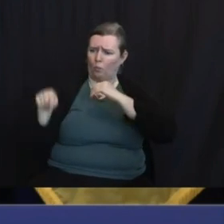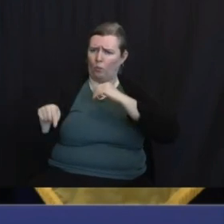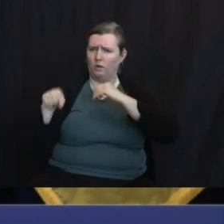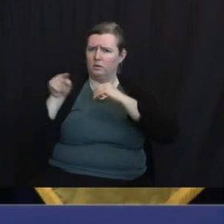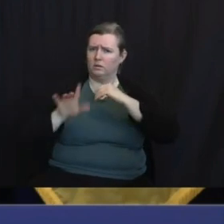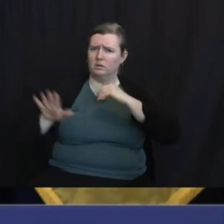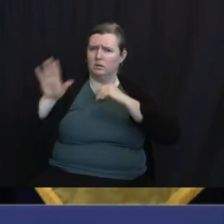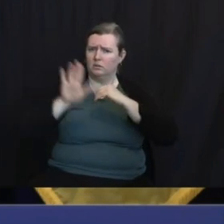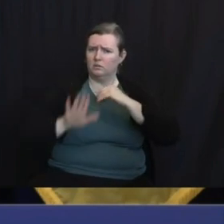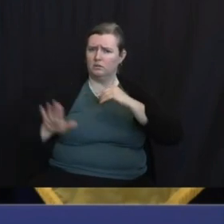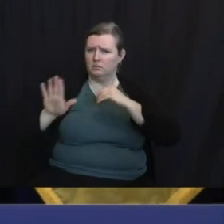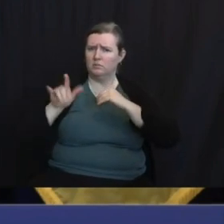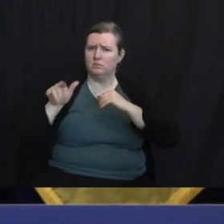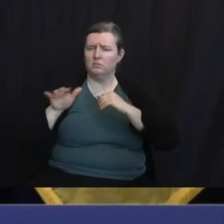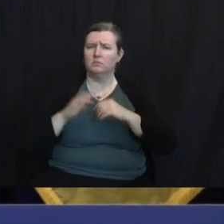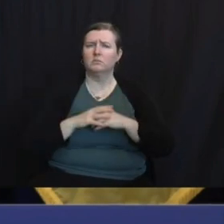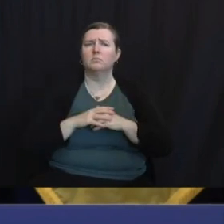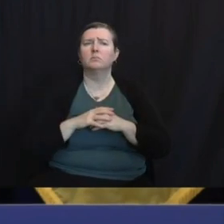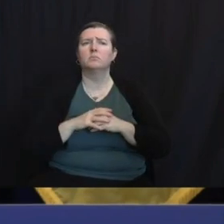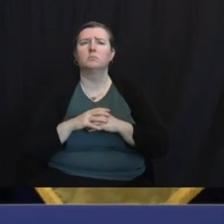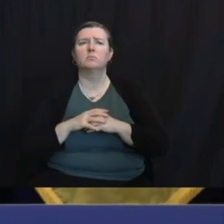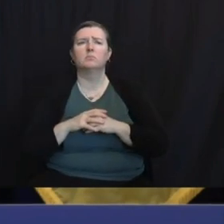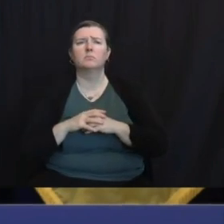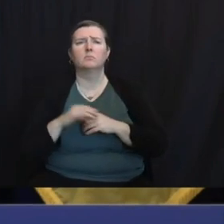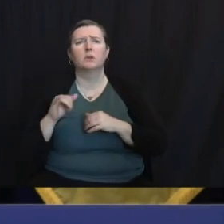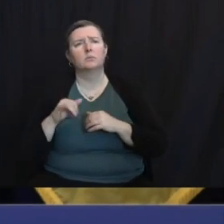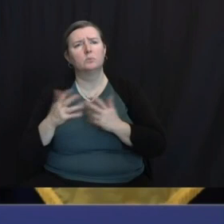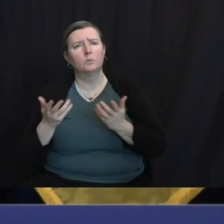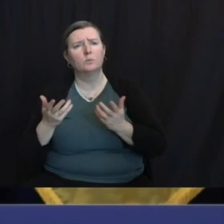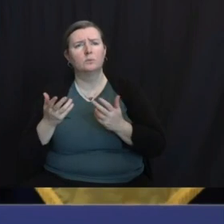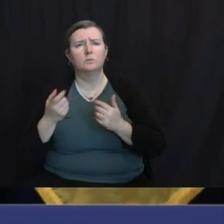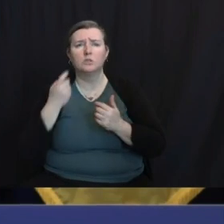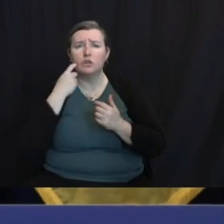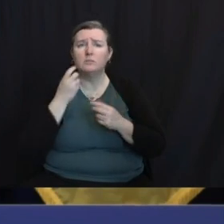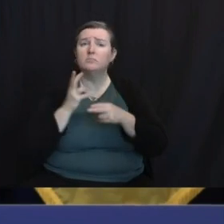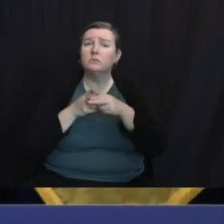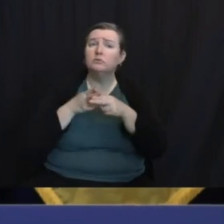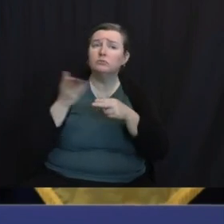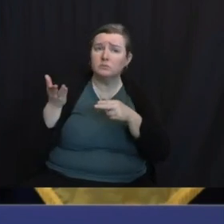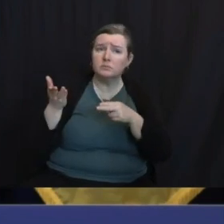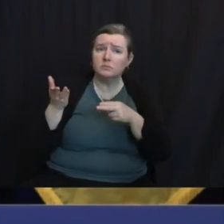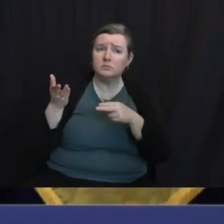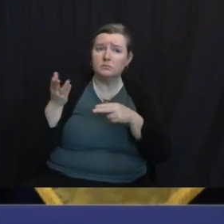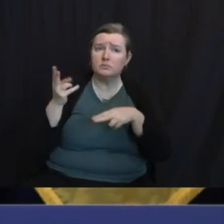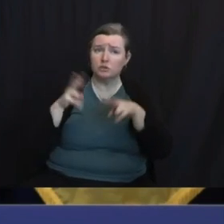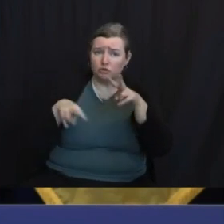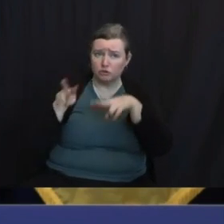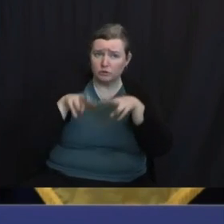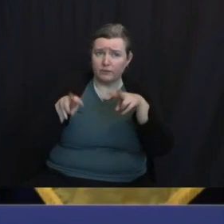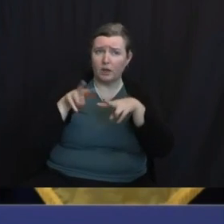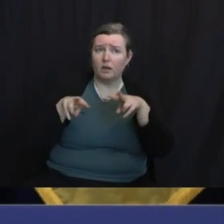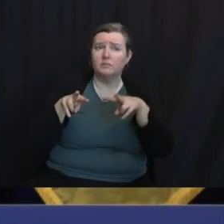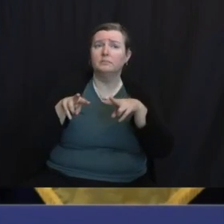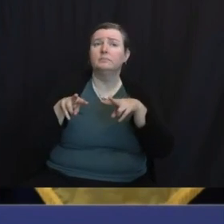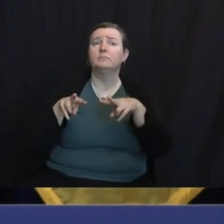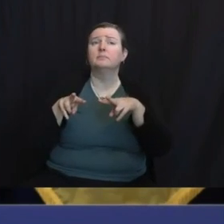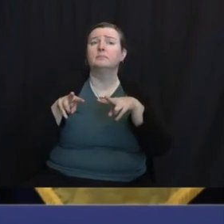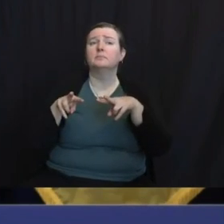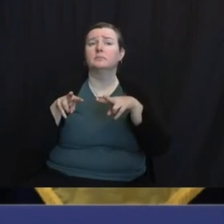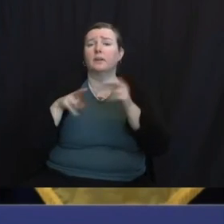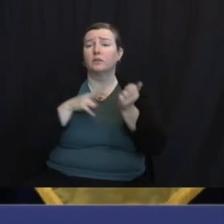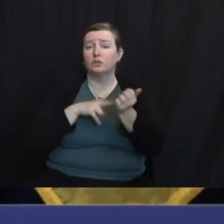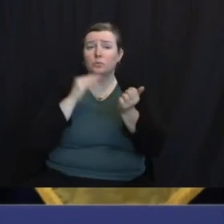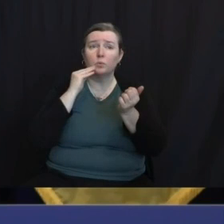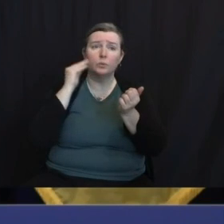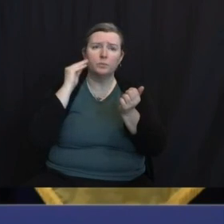And last one, Governor, you just mentioned the review of nursing homes that had already been, COVID